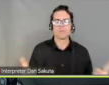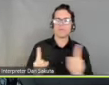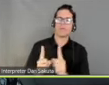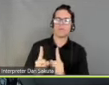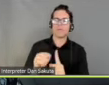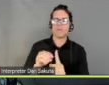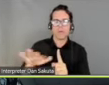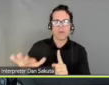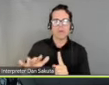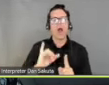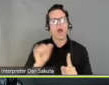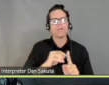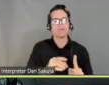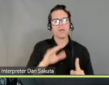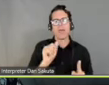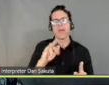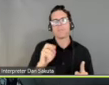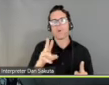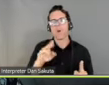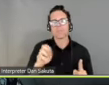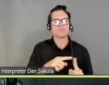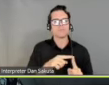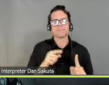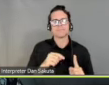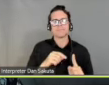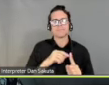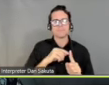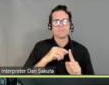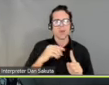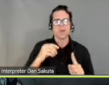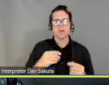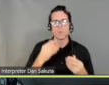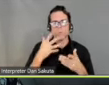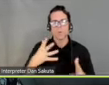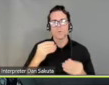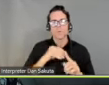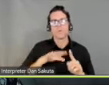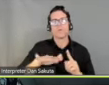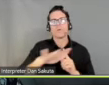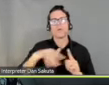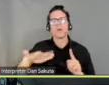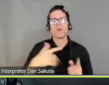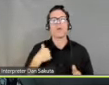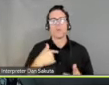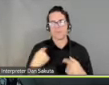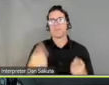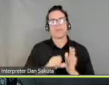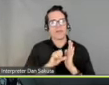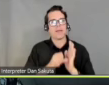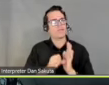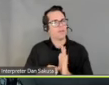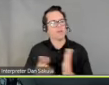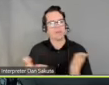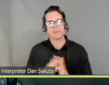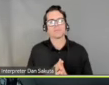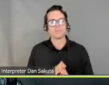it's also airborne, as we all keep, working on emphasizing in our field. And